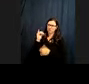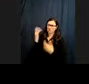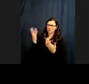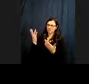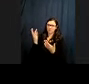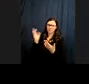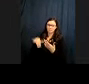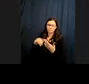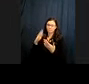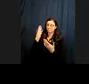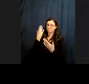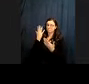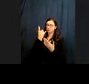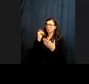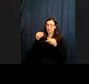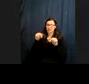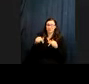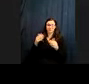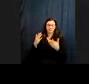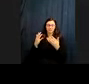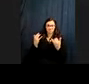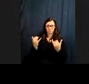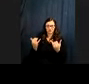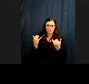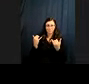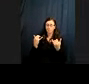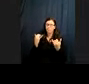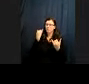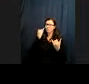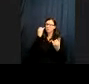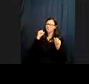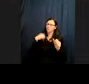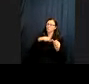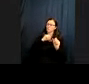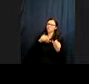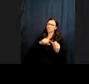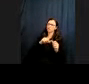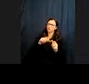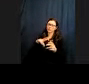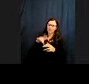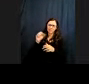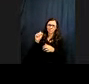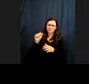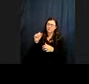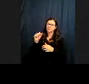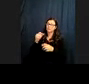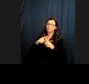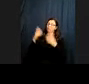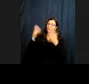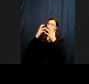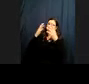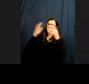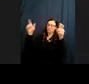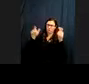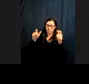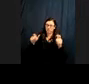be this now. What if we could empty to it, take it down out of awe and abstract,